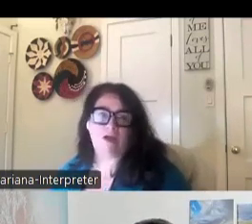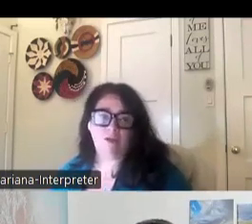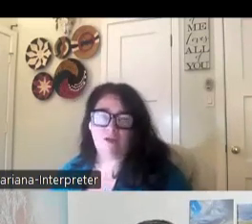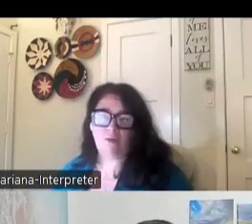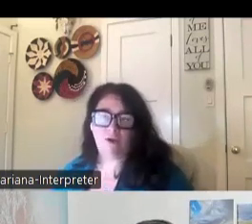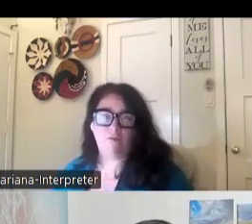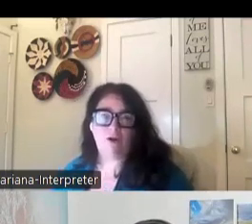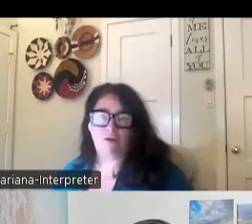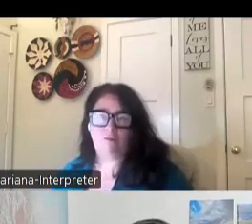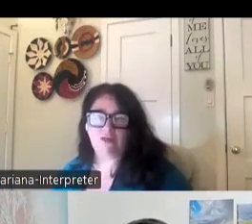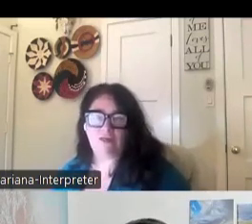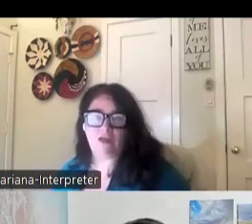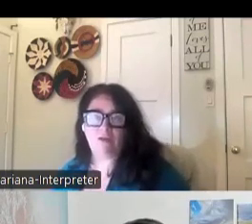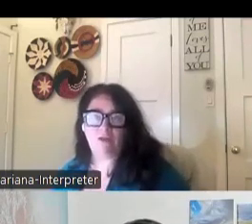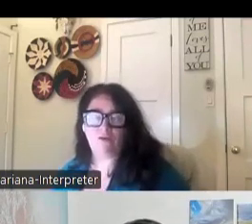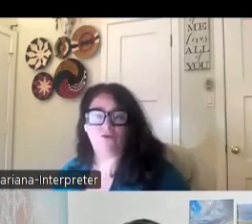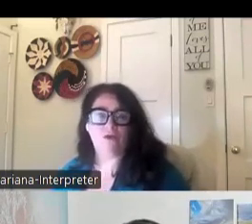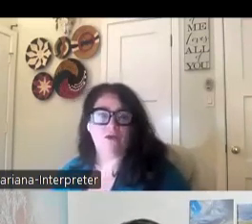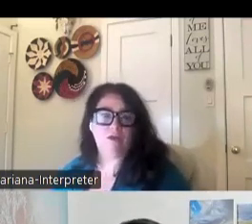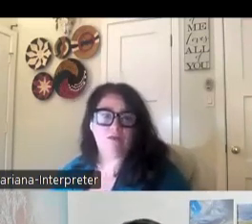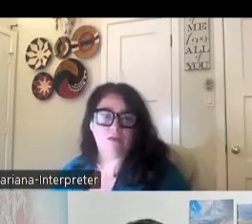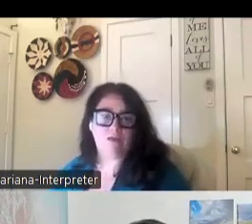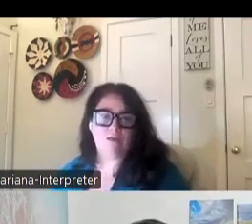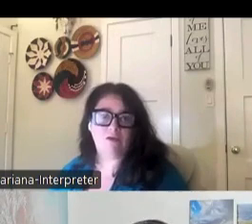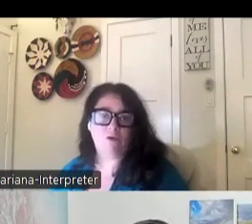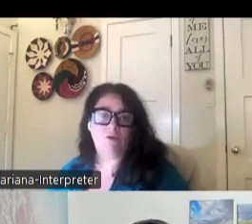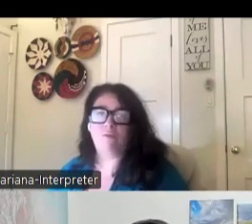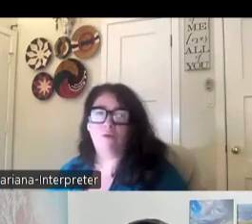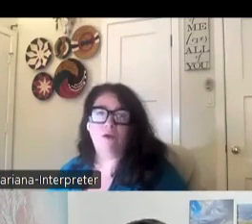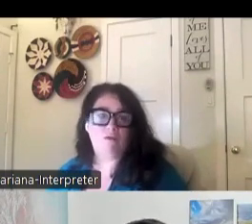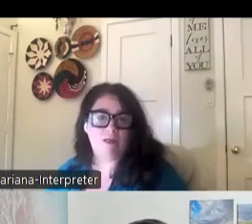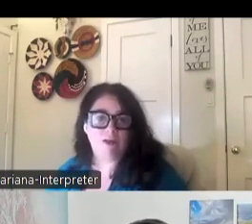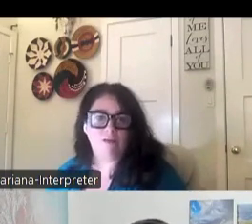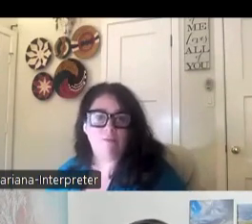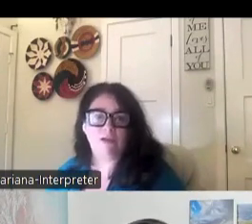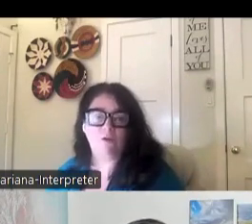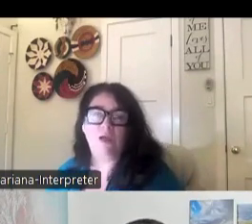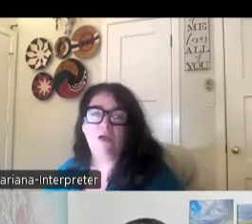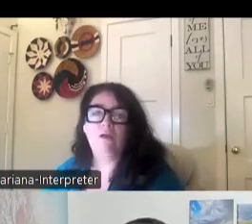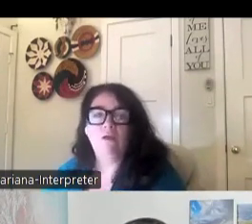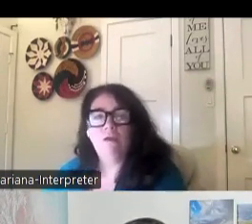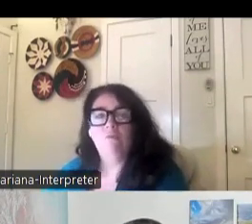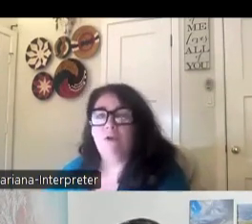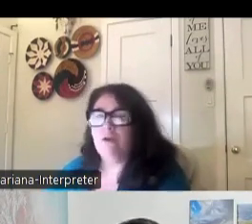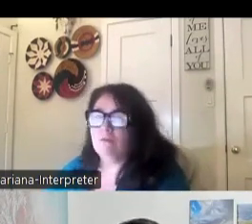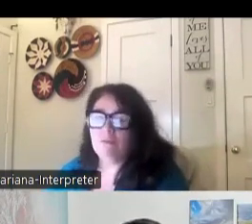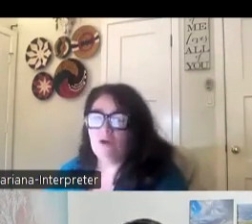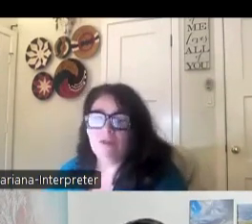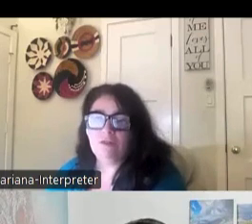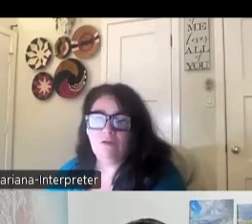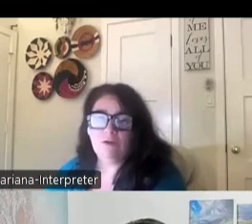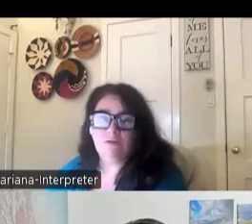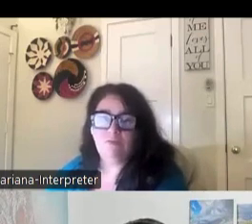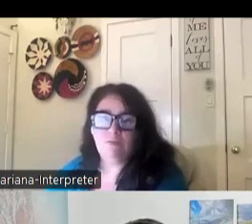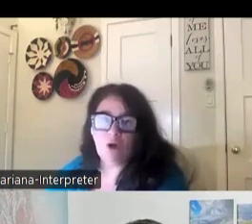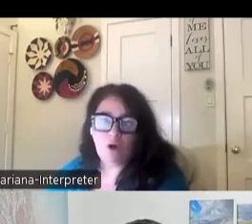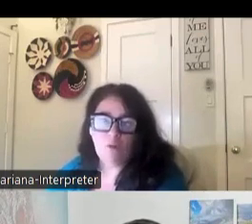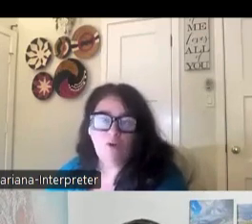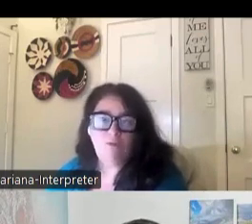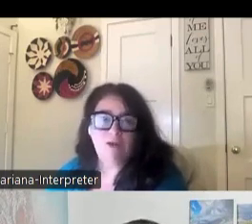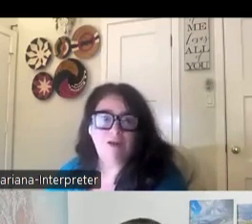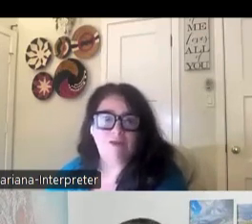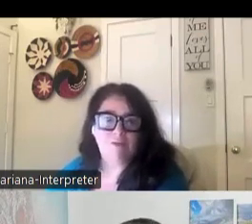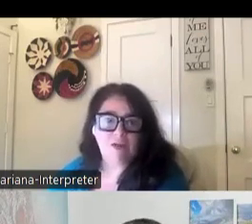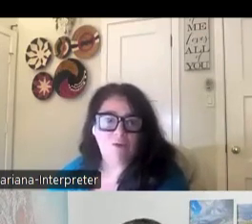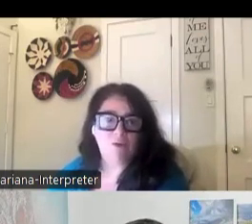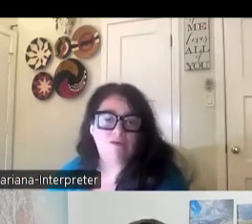East Bay valleys in the Bay Area. It's not uncommon for Sacramento, of course, to reach 95 or 100 degrees in the peak of summer, at the same